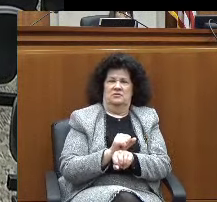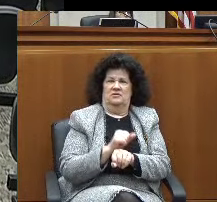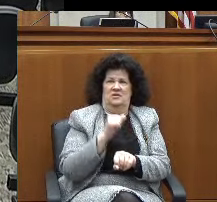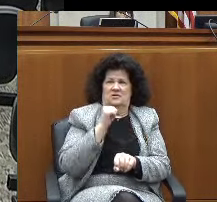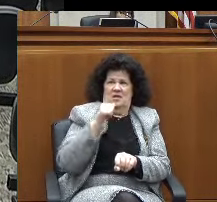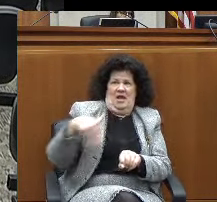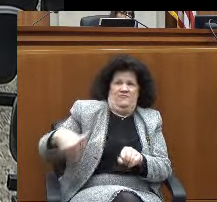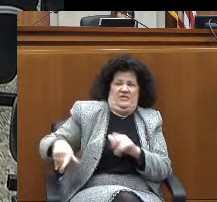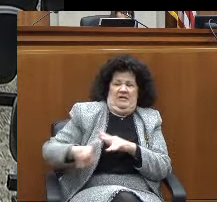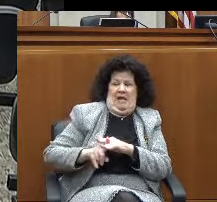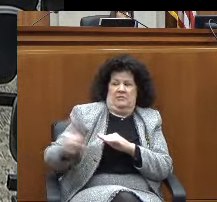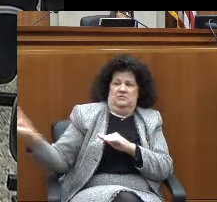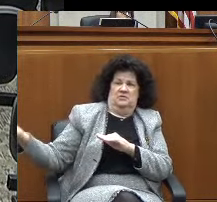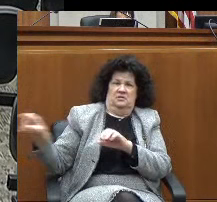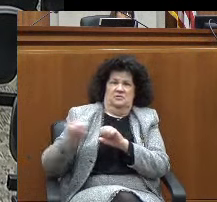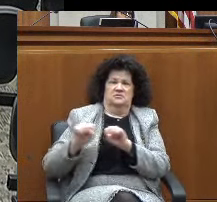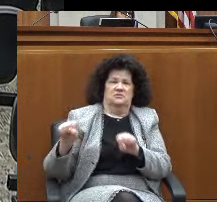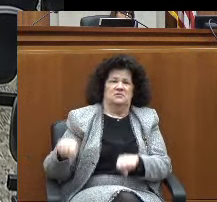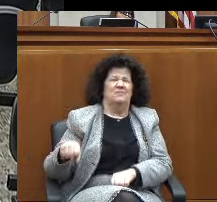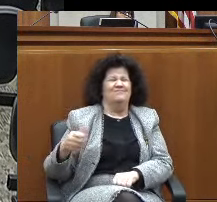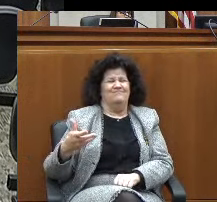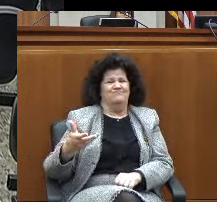system. Yeah,